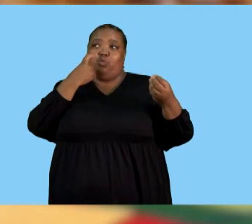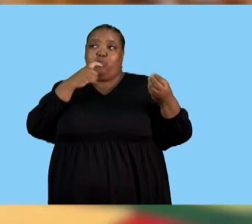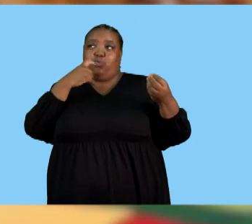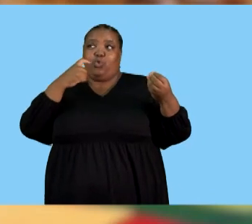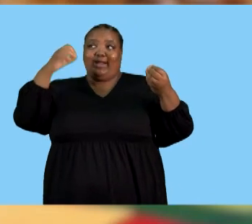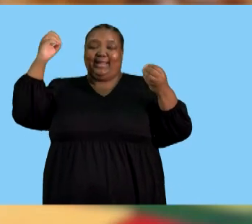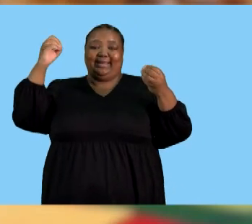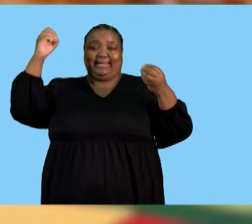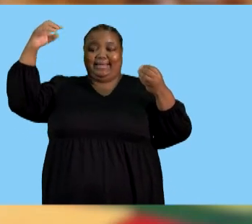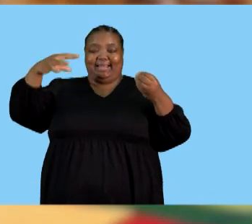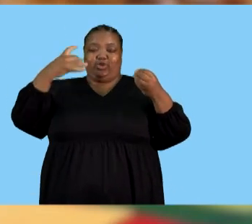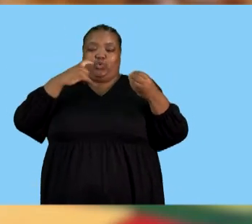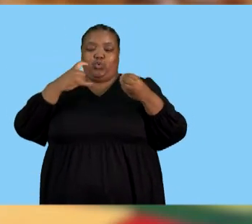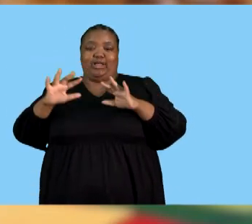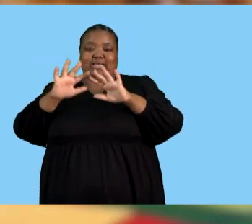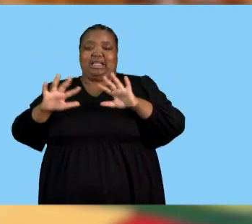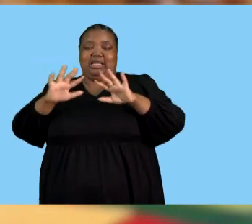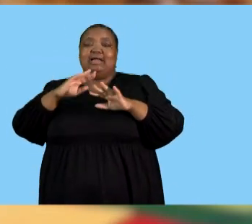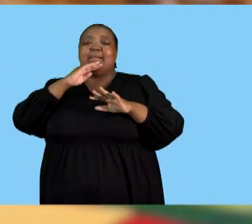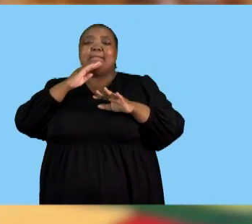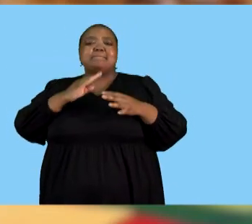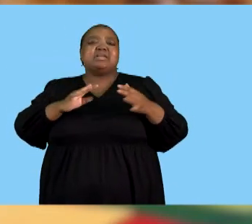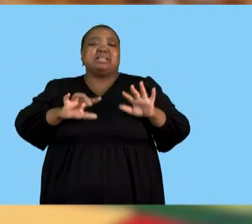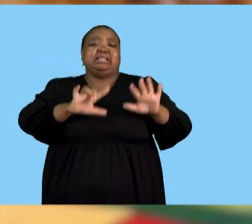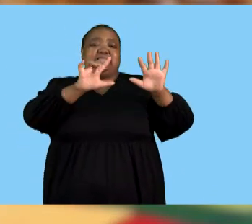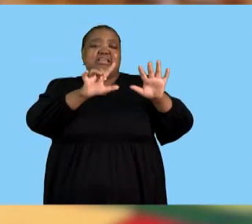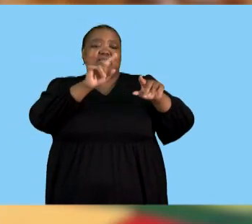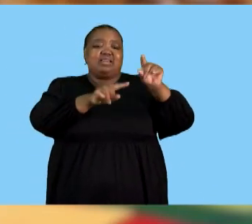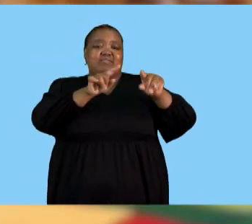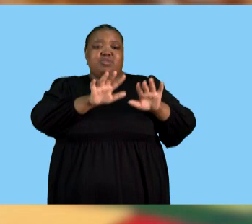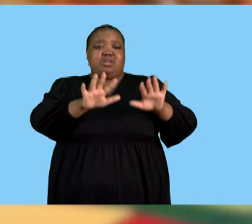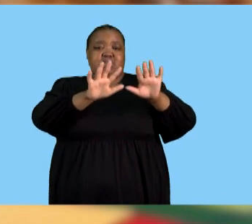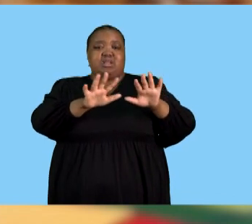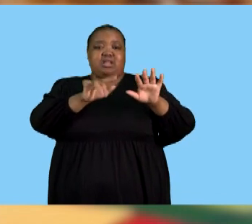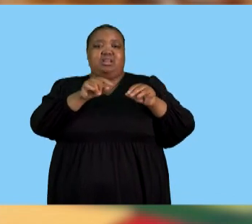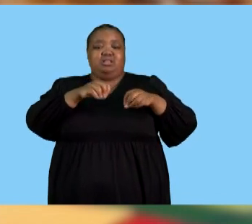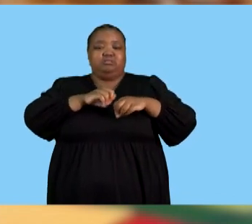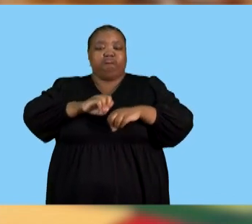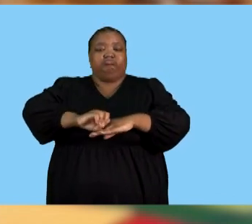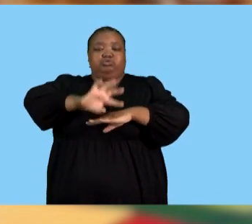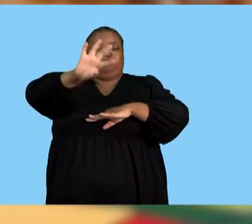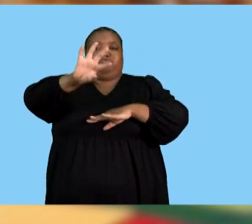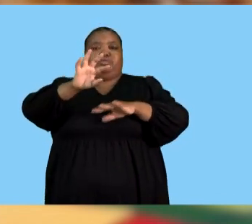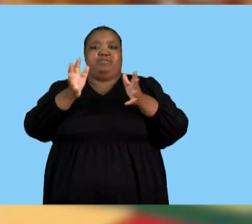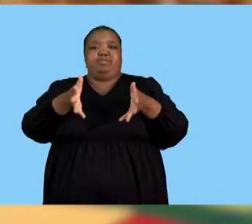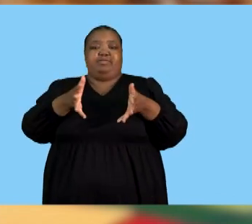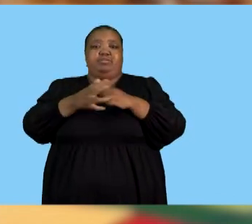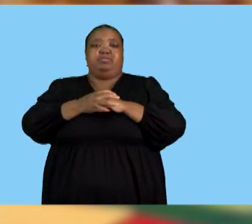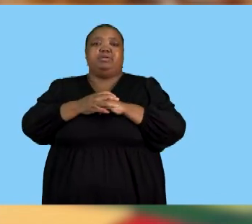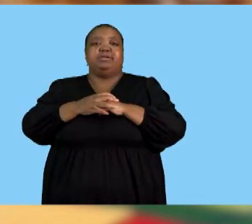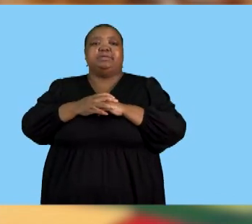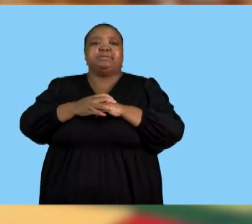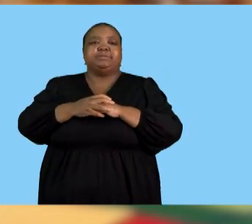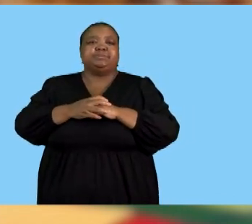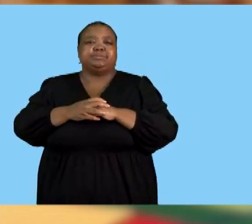seeing a white light, or if you are seeing a white color, that means all of those colors, all of those 7 different colors were reflected off the